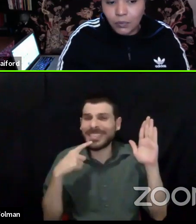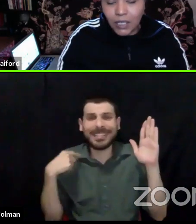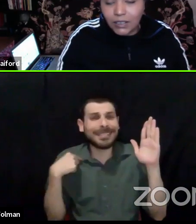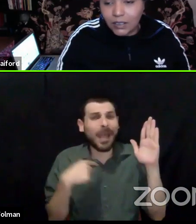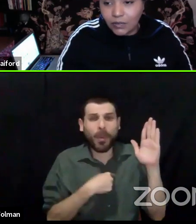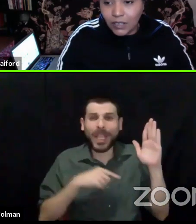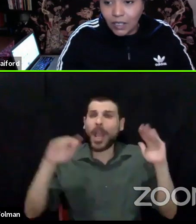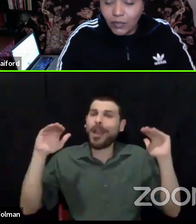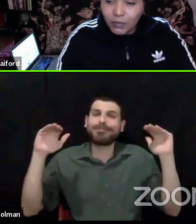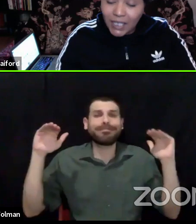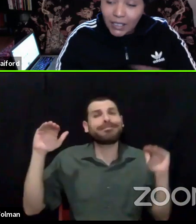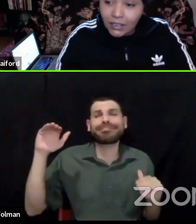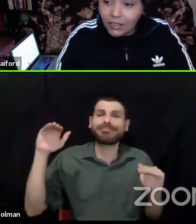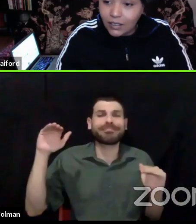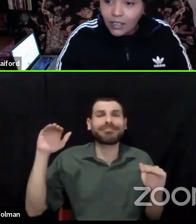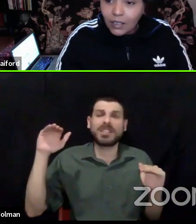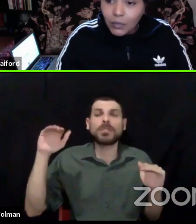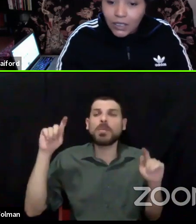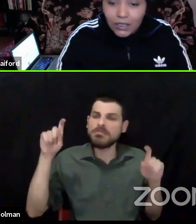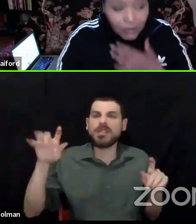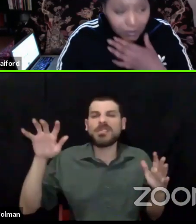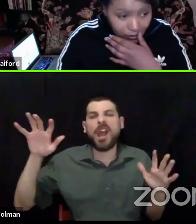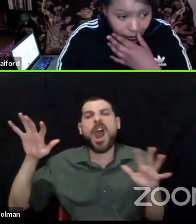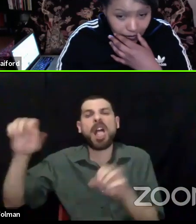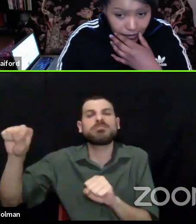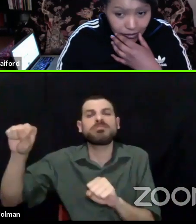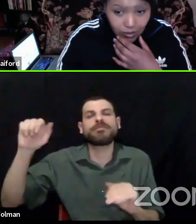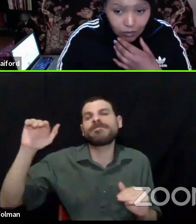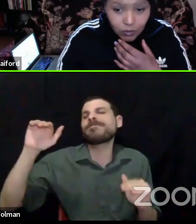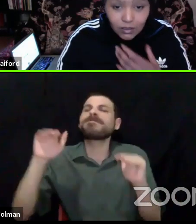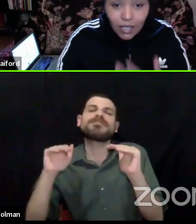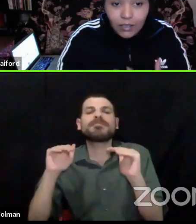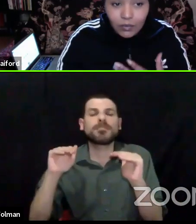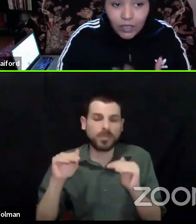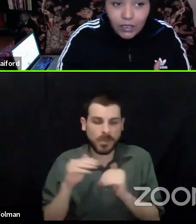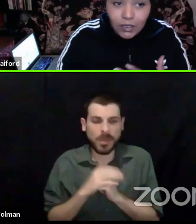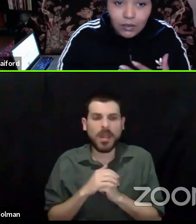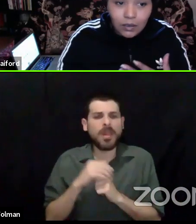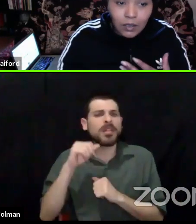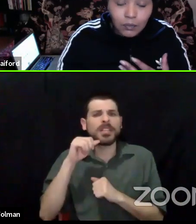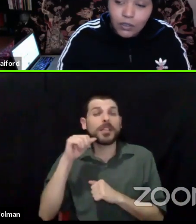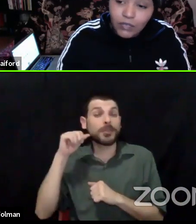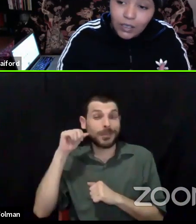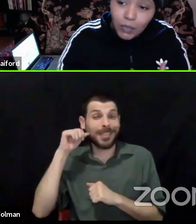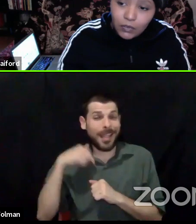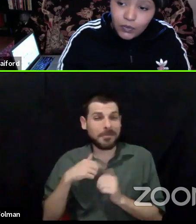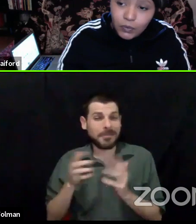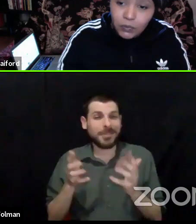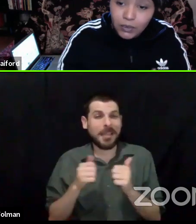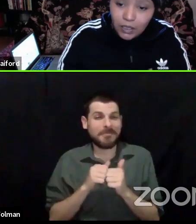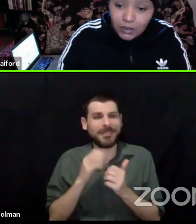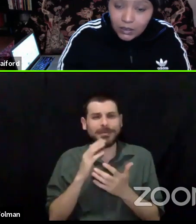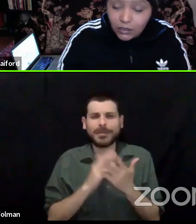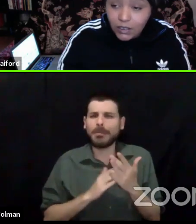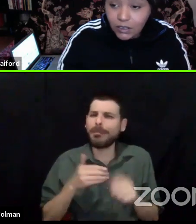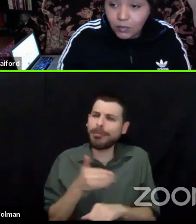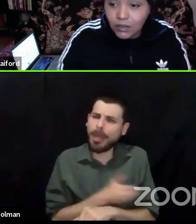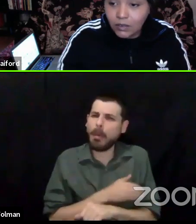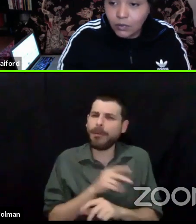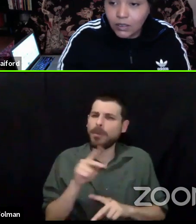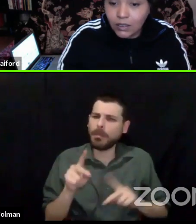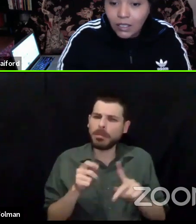the process of obtaining it, because I was on a call yesterday with a lot of very motivated, powerful people in our